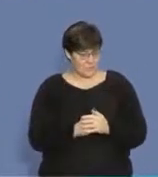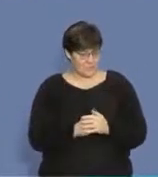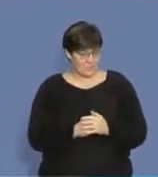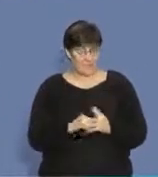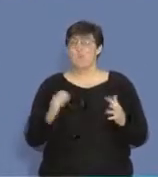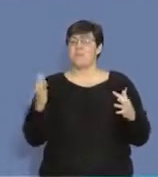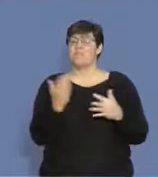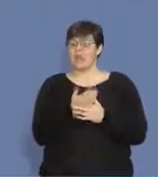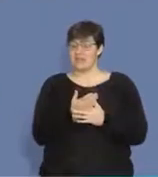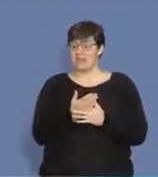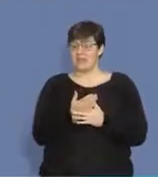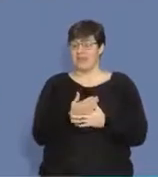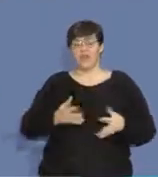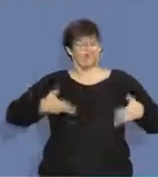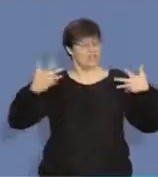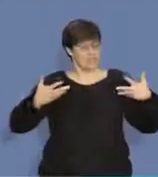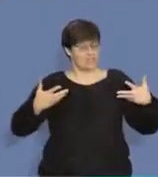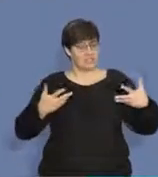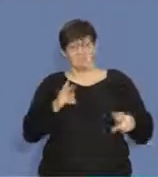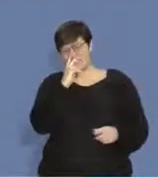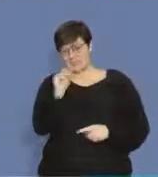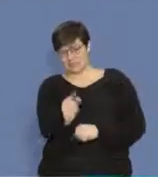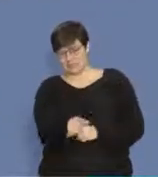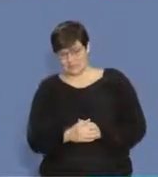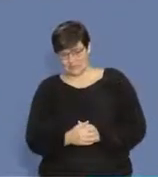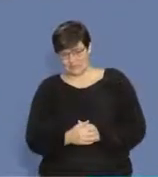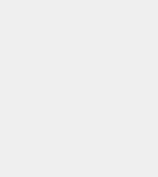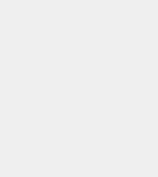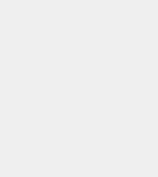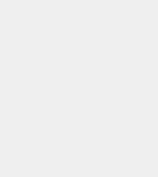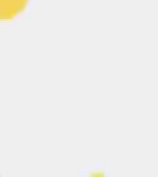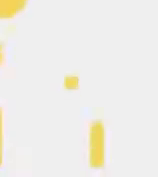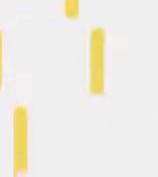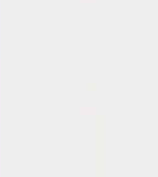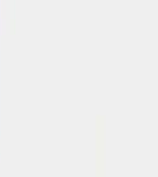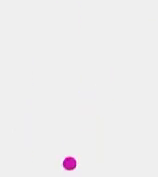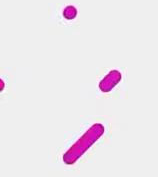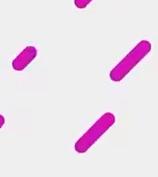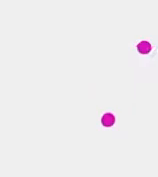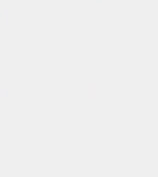quick breather. Let's refresh, and we'll see you just now.